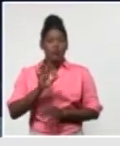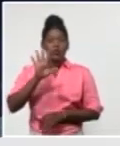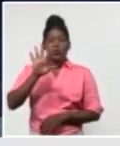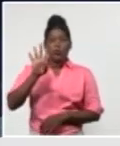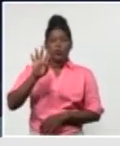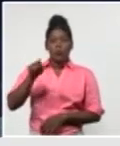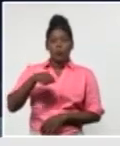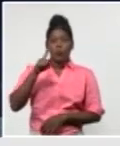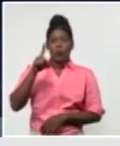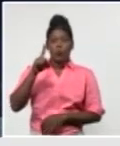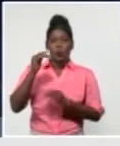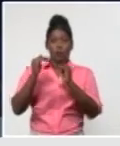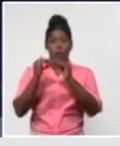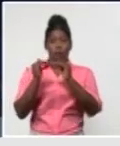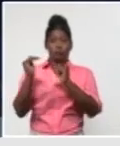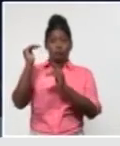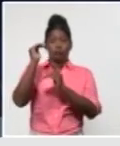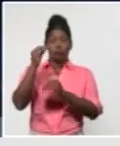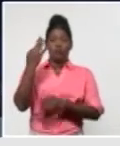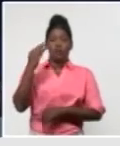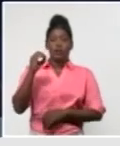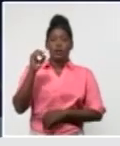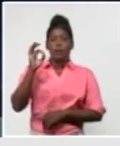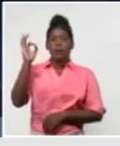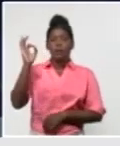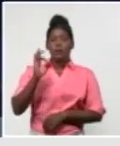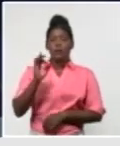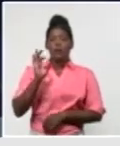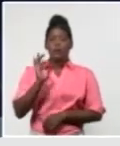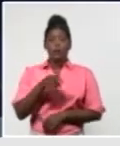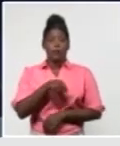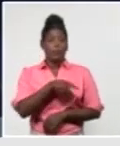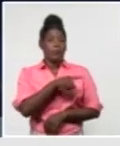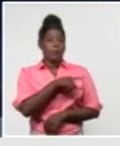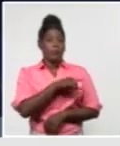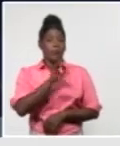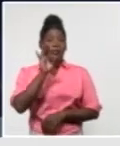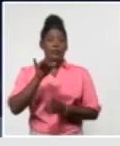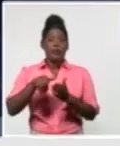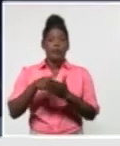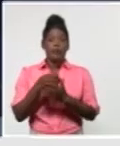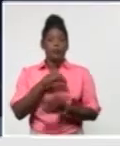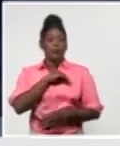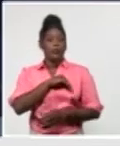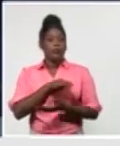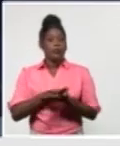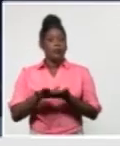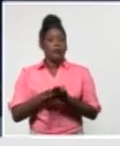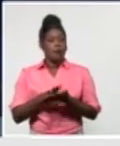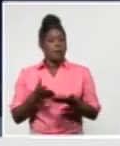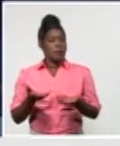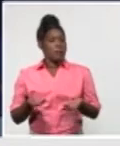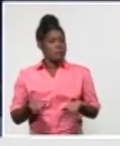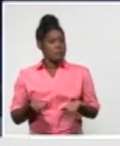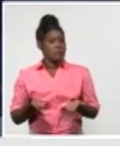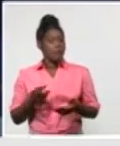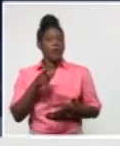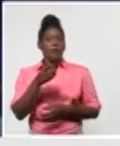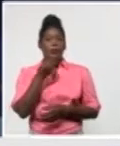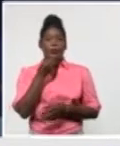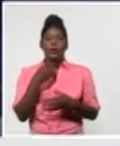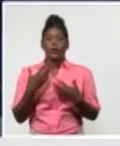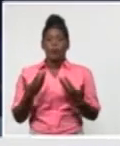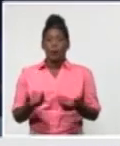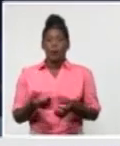the 54.1 in the entire pandemic and the 80% of the last 2 weeks, did not have symptoms at the